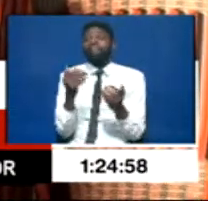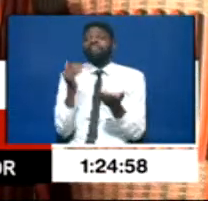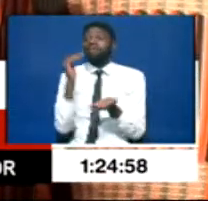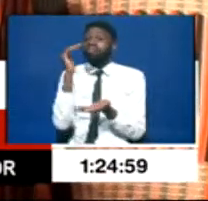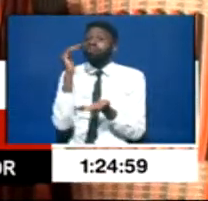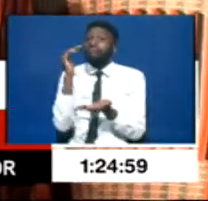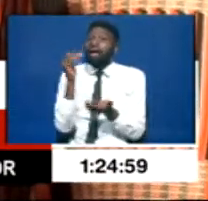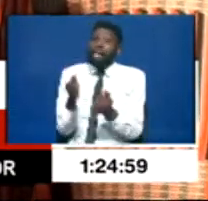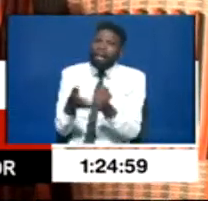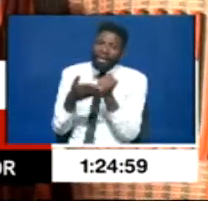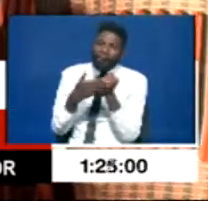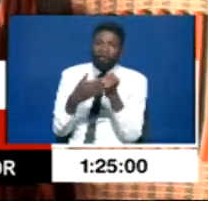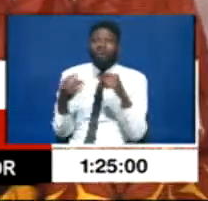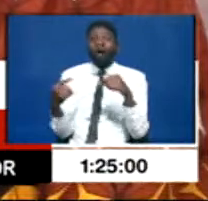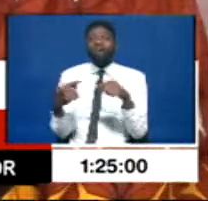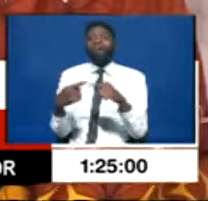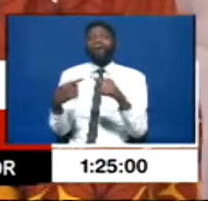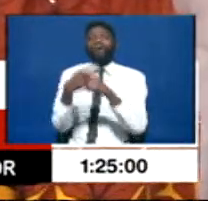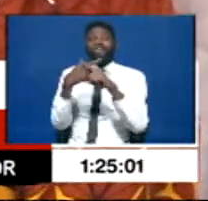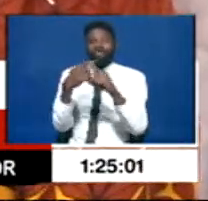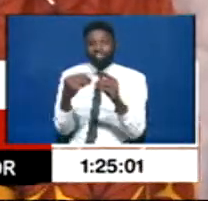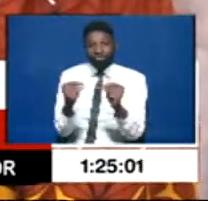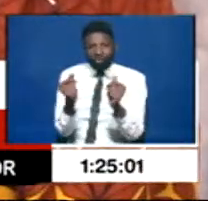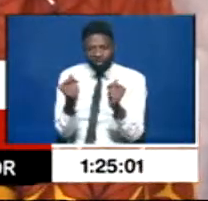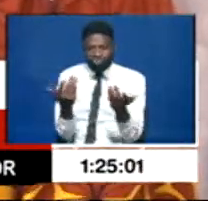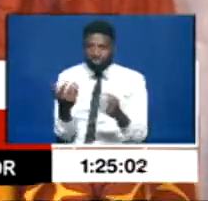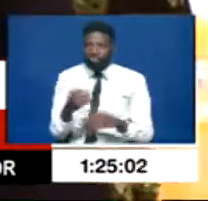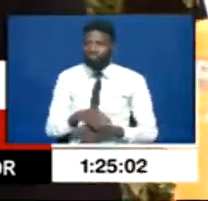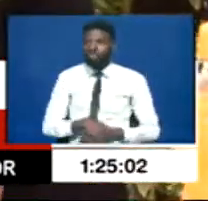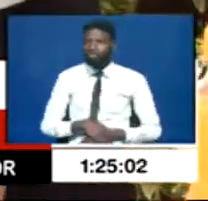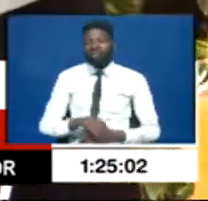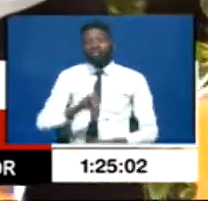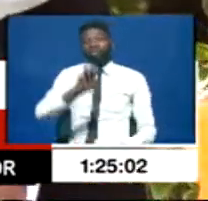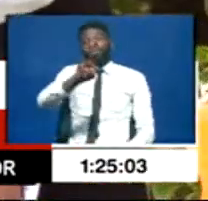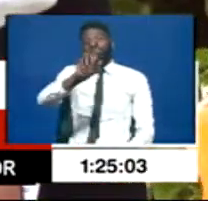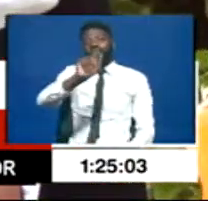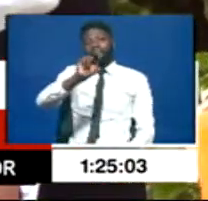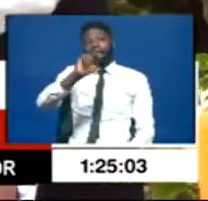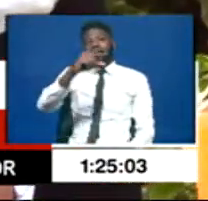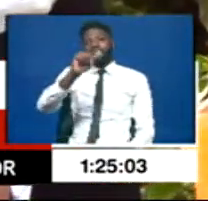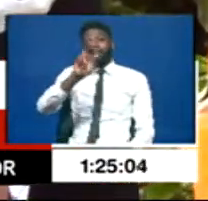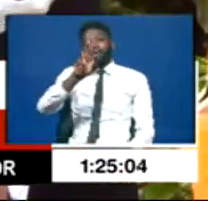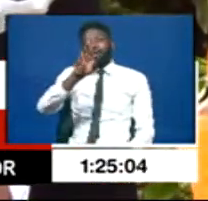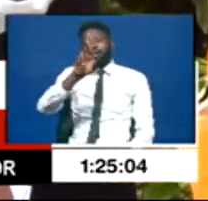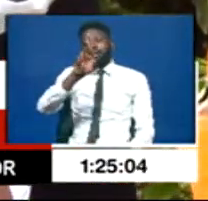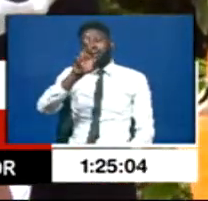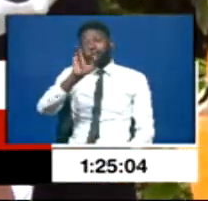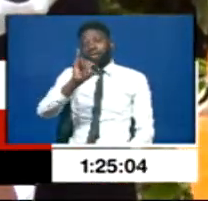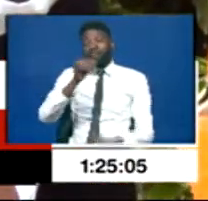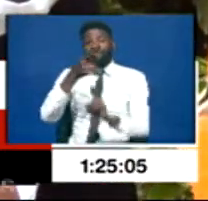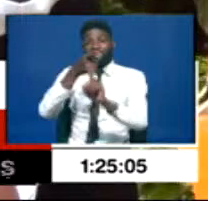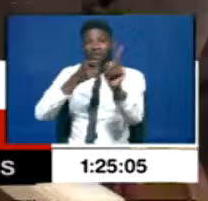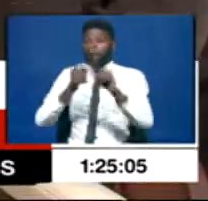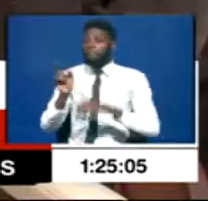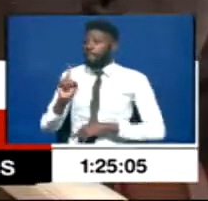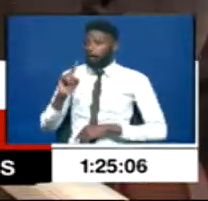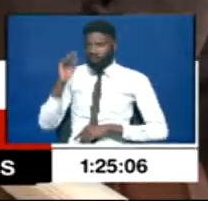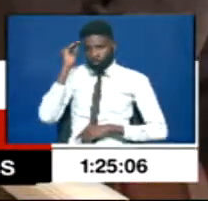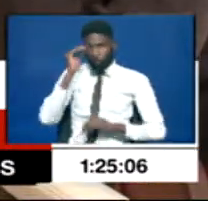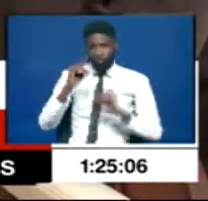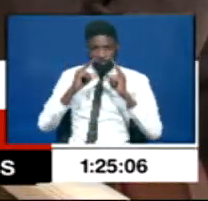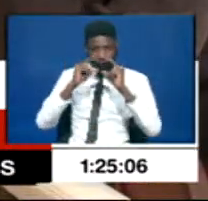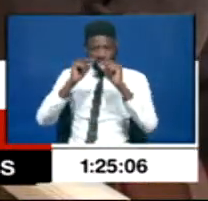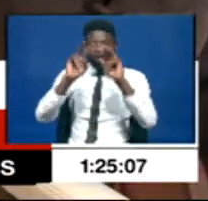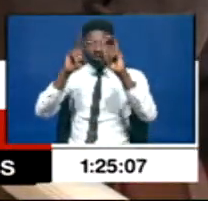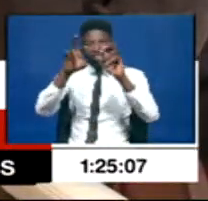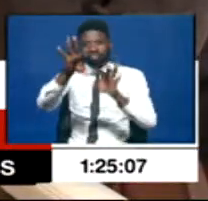resolution or increase that of conflict resolution. Beatrice Wangare from the Ministry of Education said that the topics that they selected for the